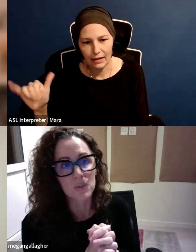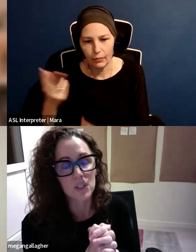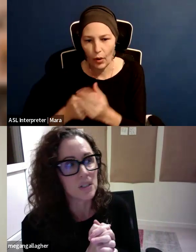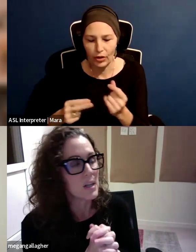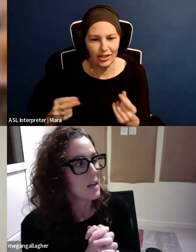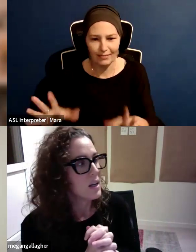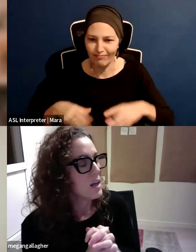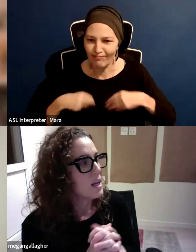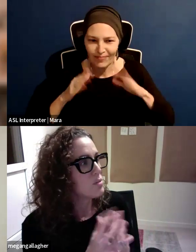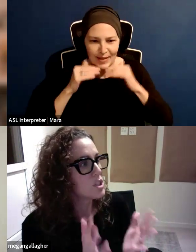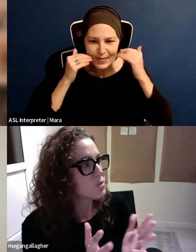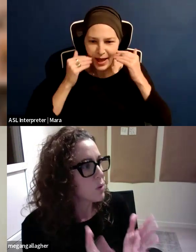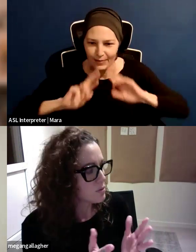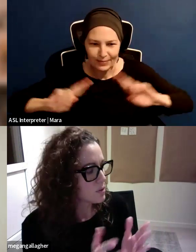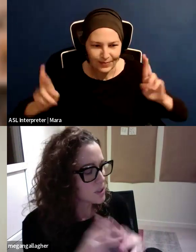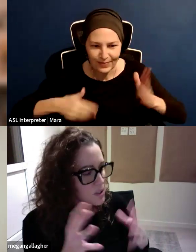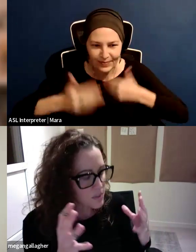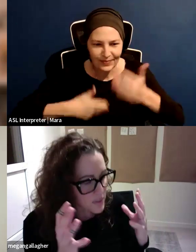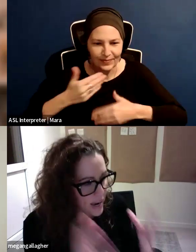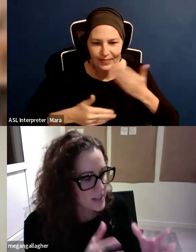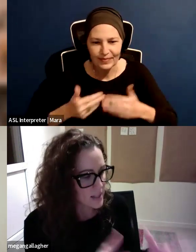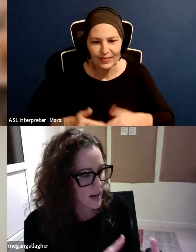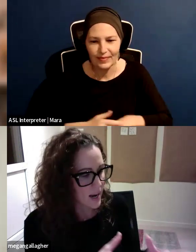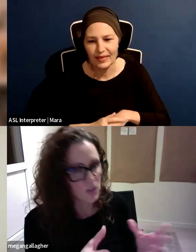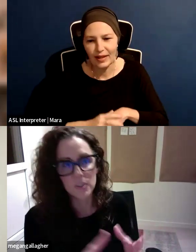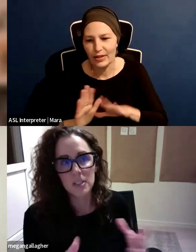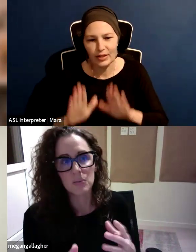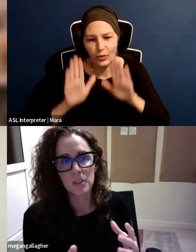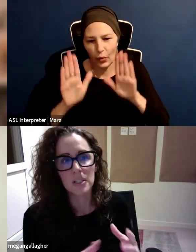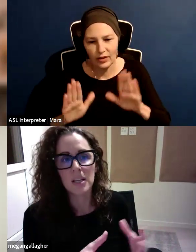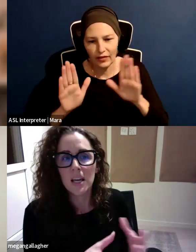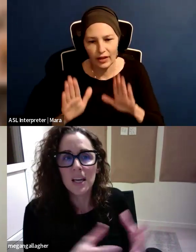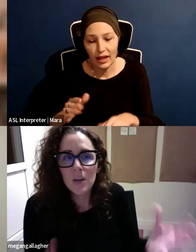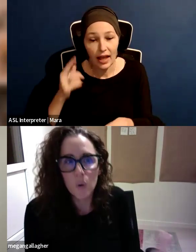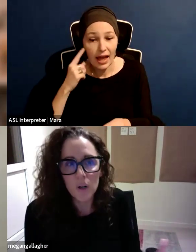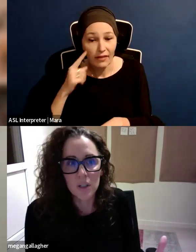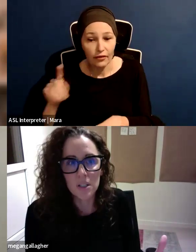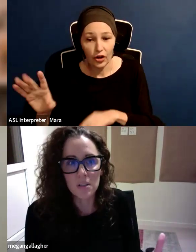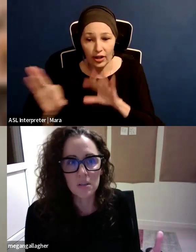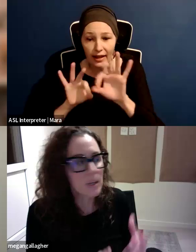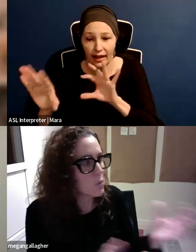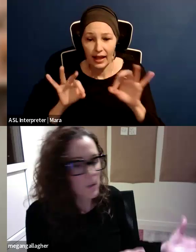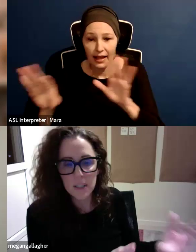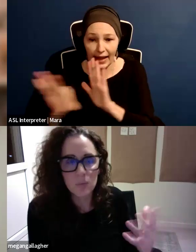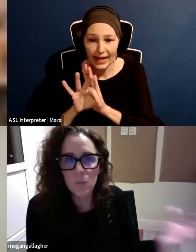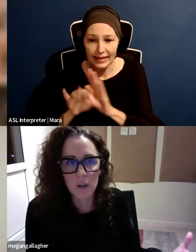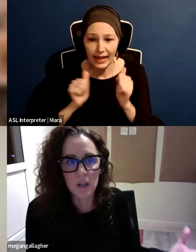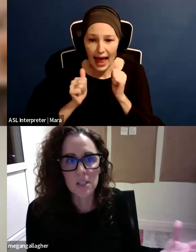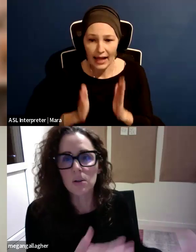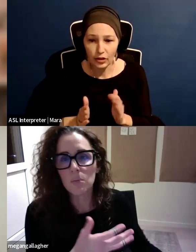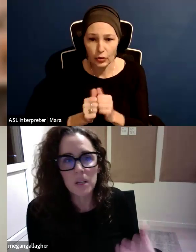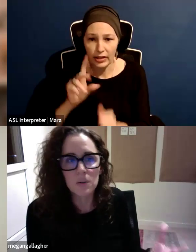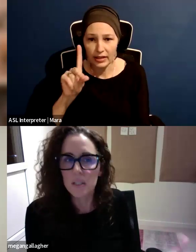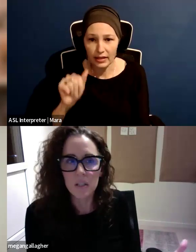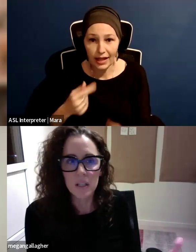like it was just wonderful. And in terms of casting actors with disabilities, it works. Like it works. It can work.